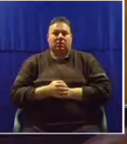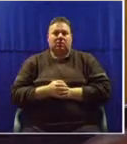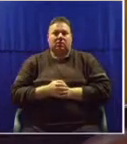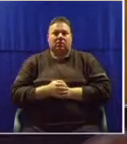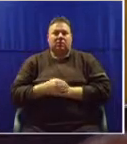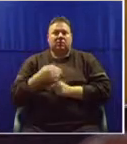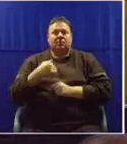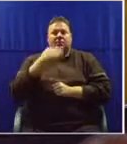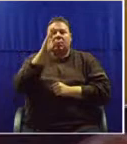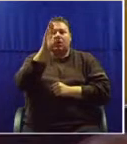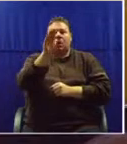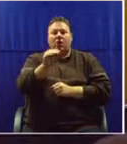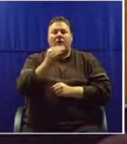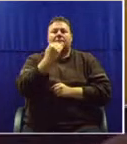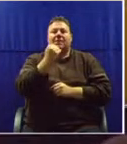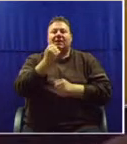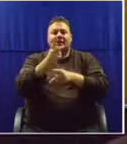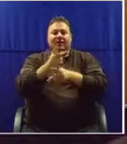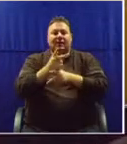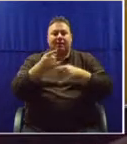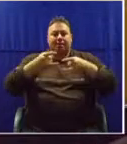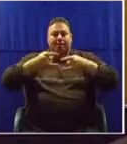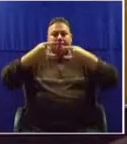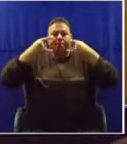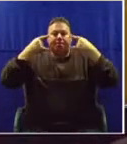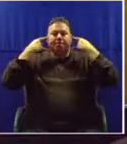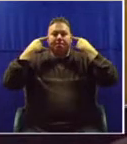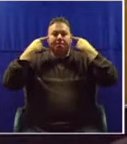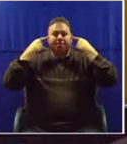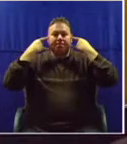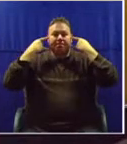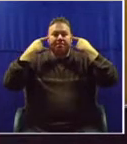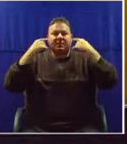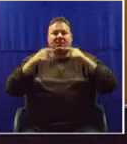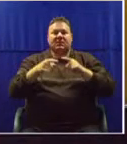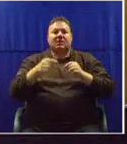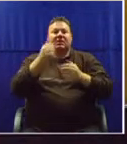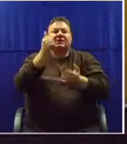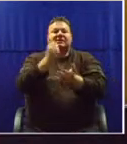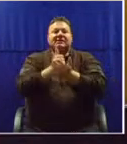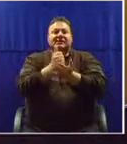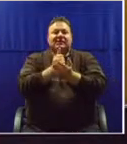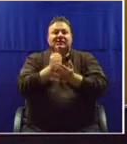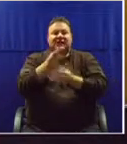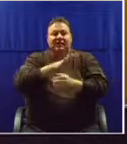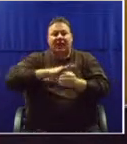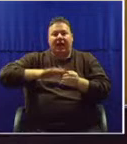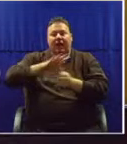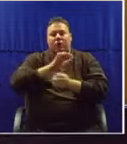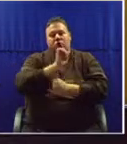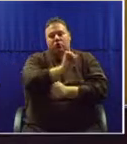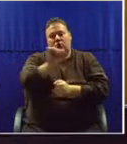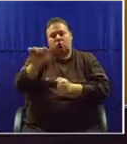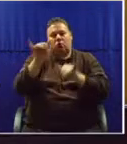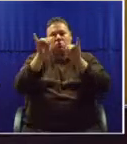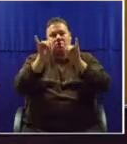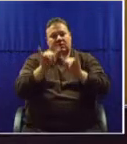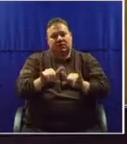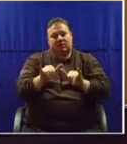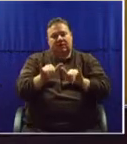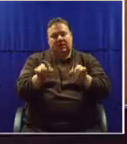I remind you to keep your mask on and sit in your designated area. Thank